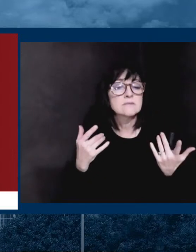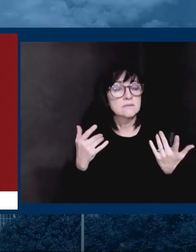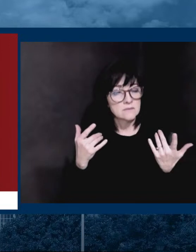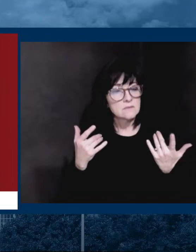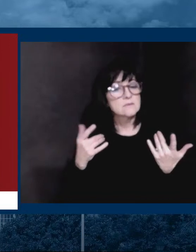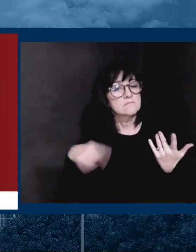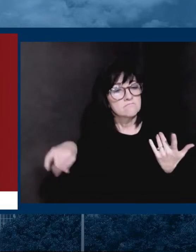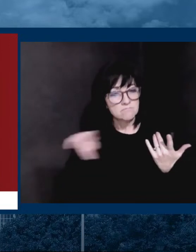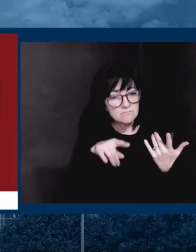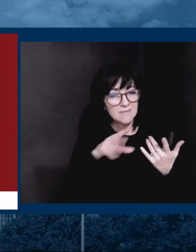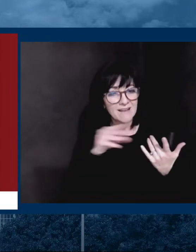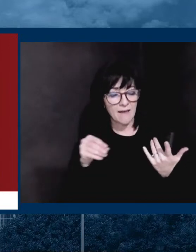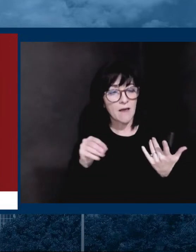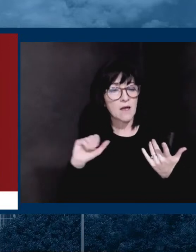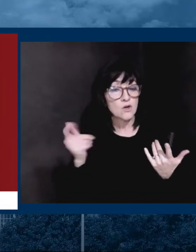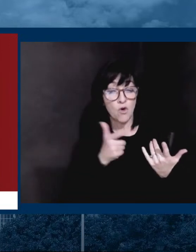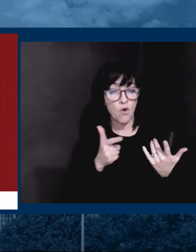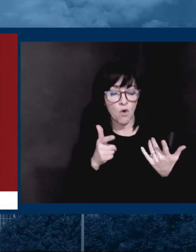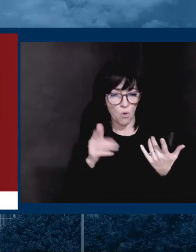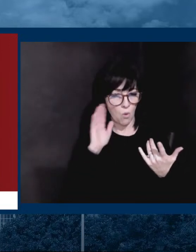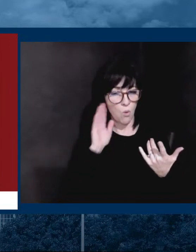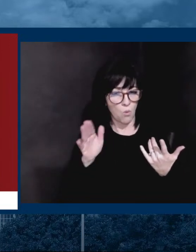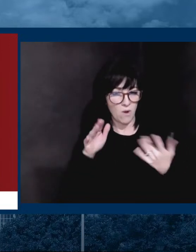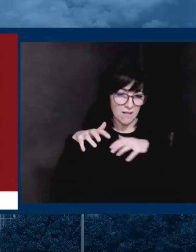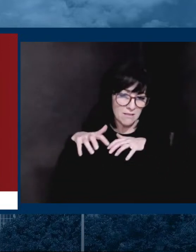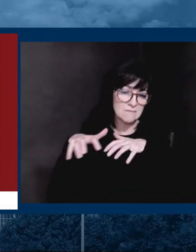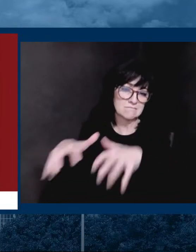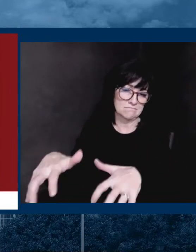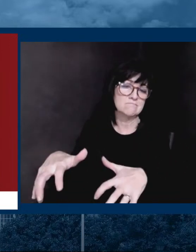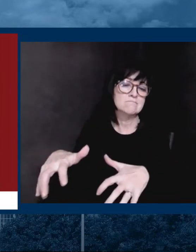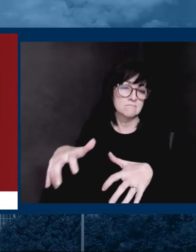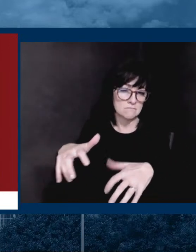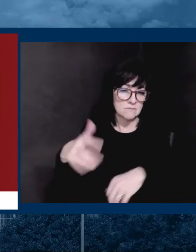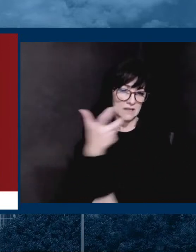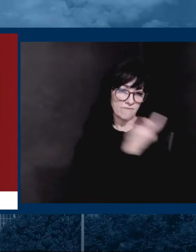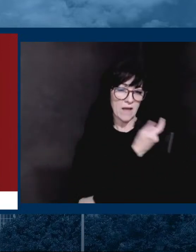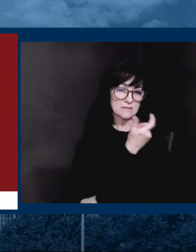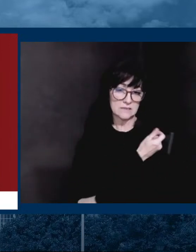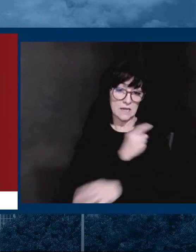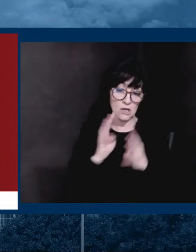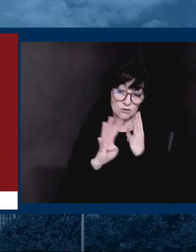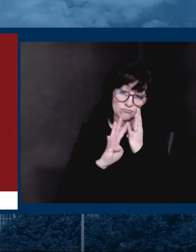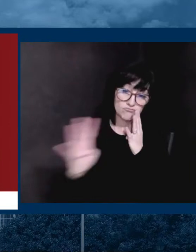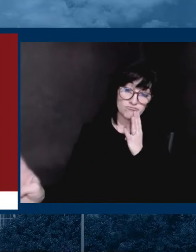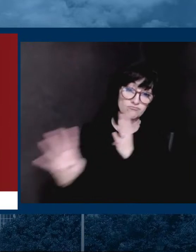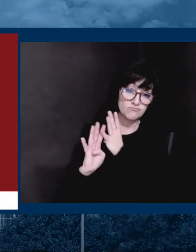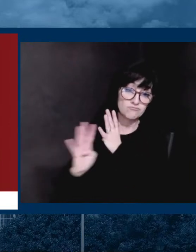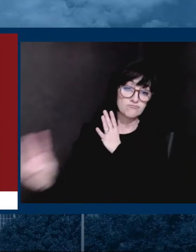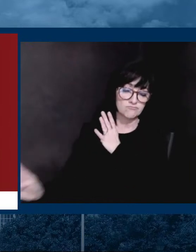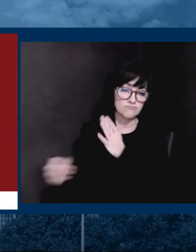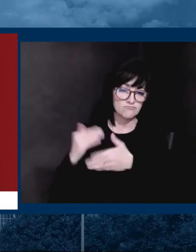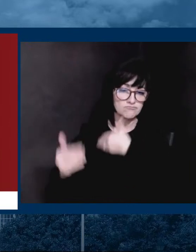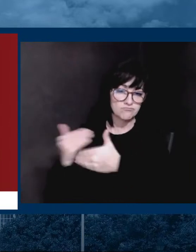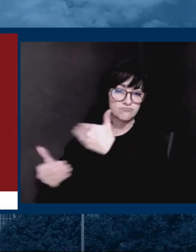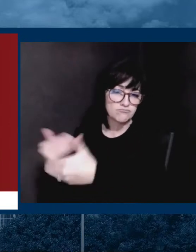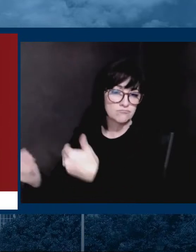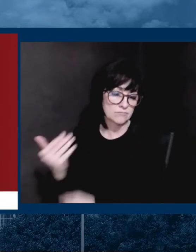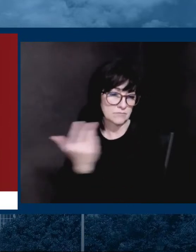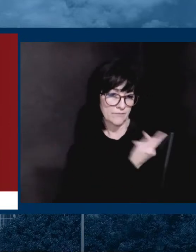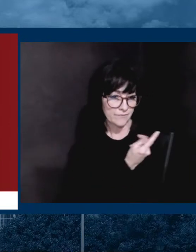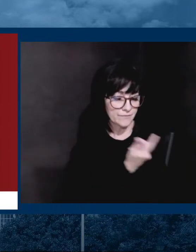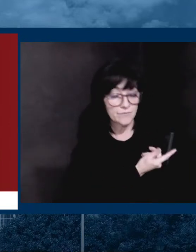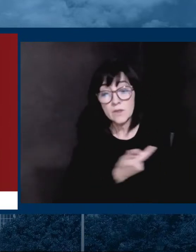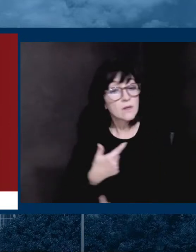with Curative. I remain optimistic about that with our core partners of primary care and